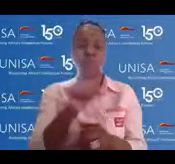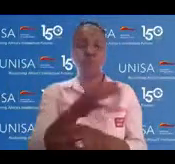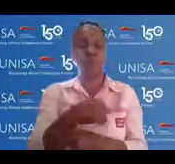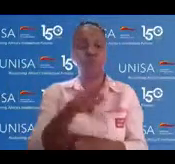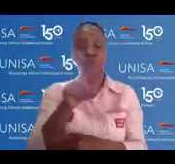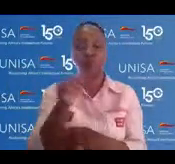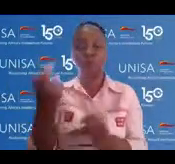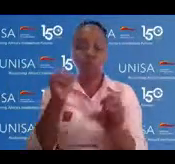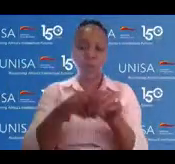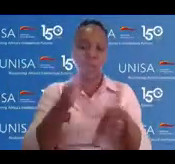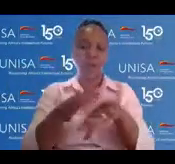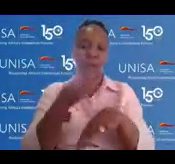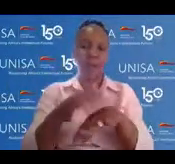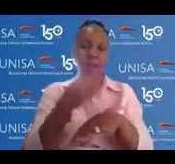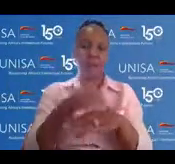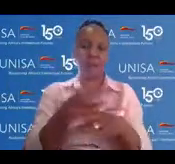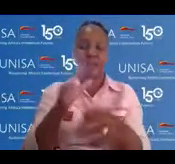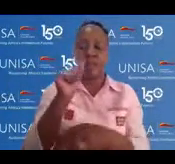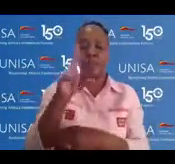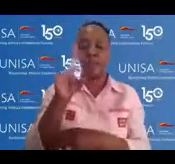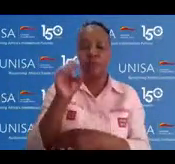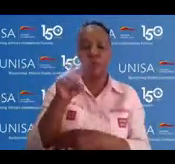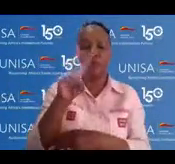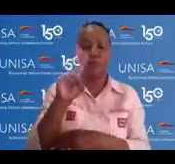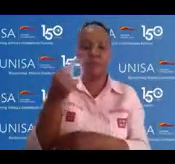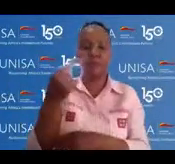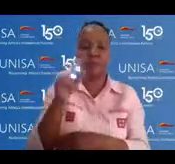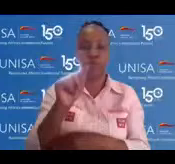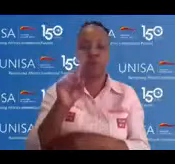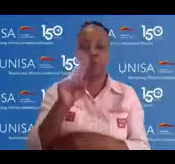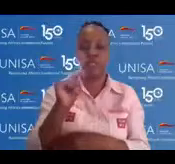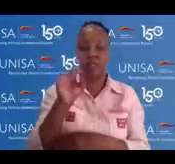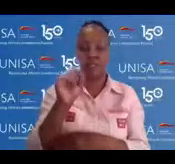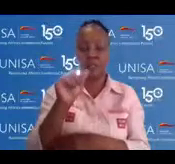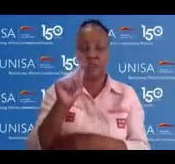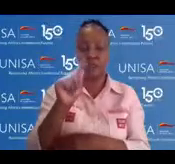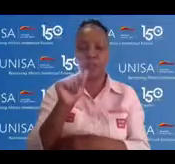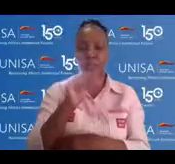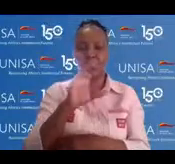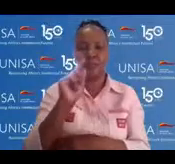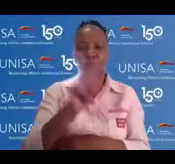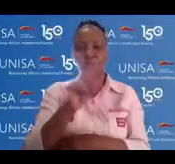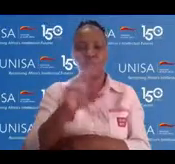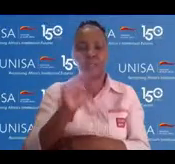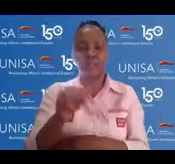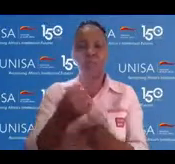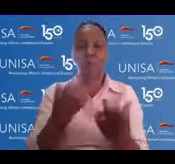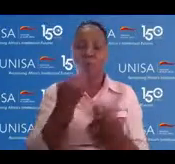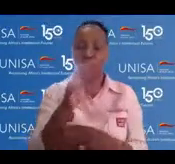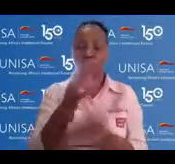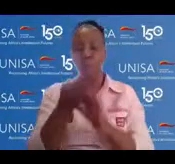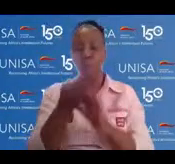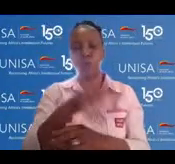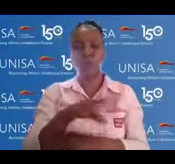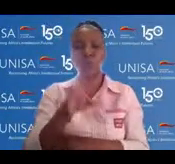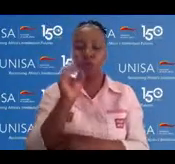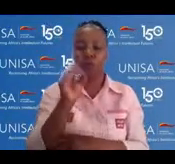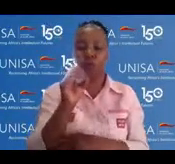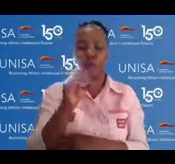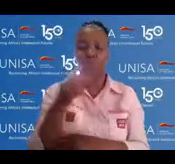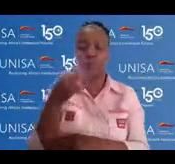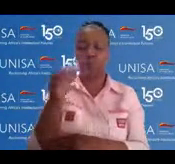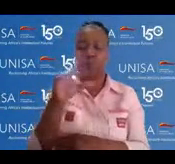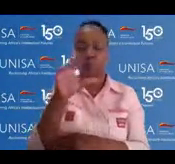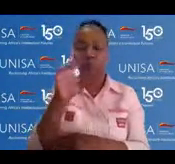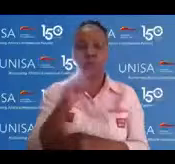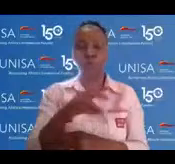to adov.unisa.ac.za, or you can just do a Google search with ADOV and UNISA. It's the first course that pops up, the course site. Scroll